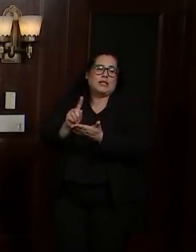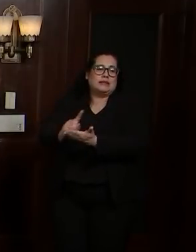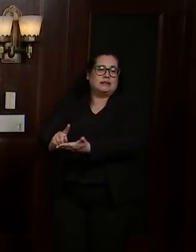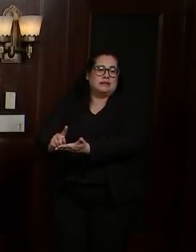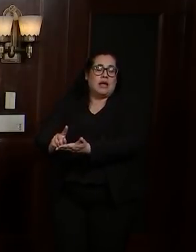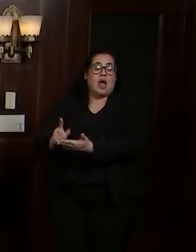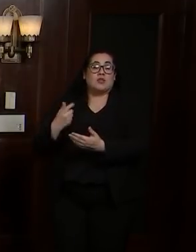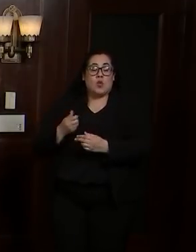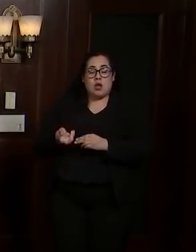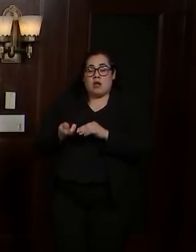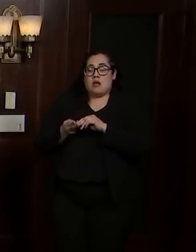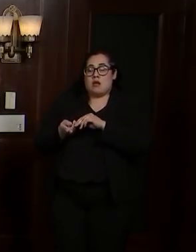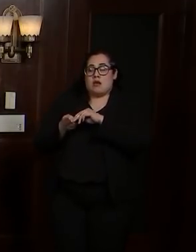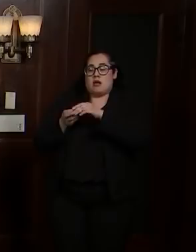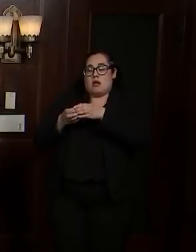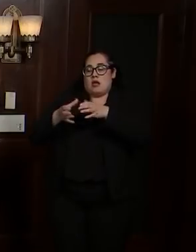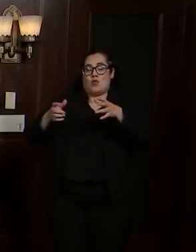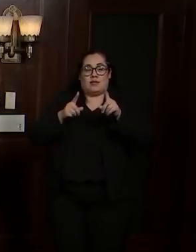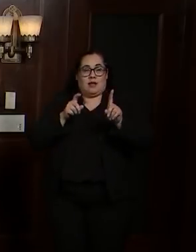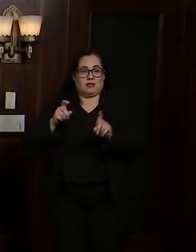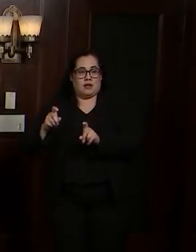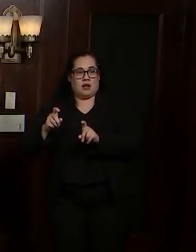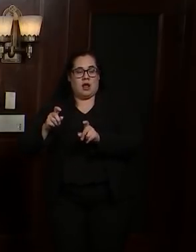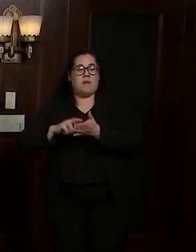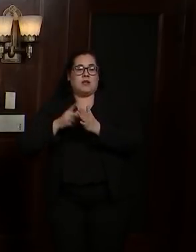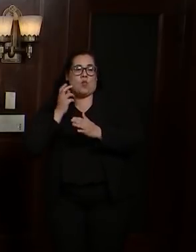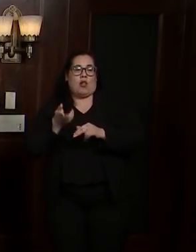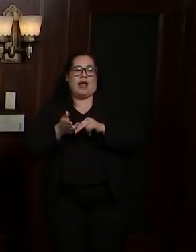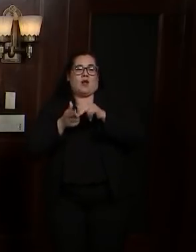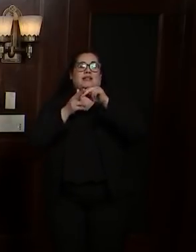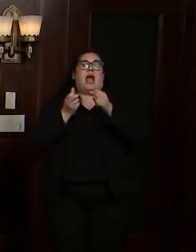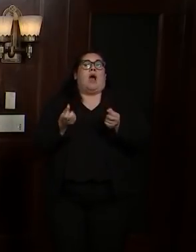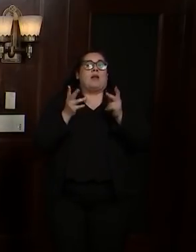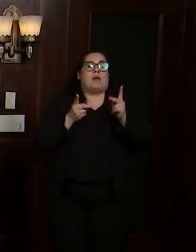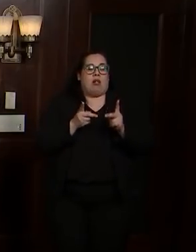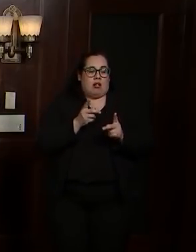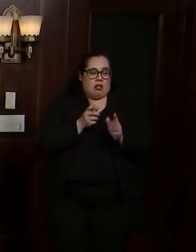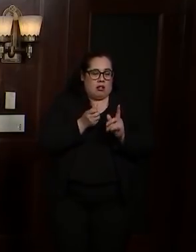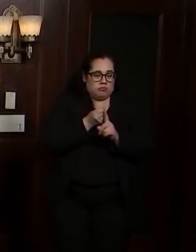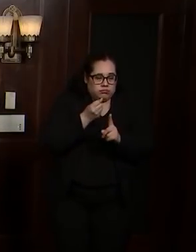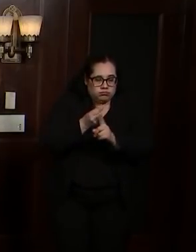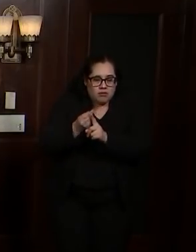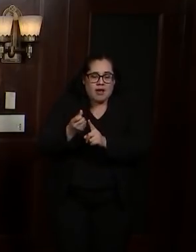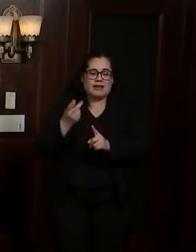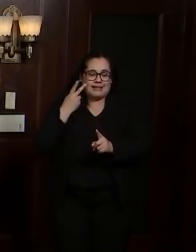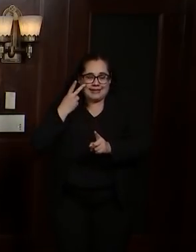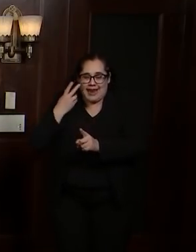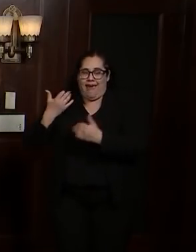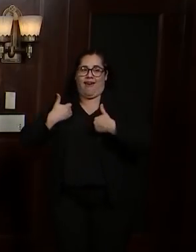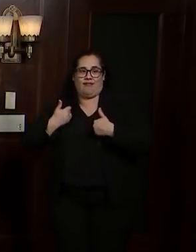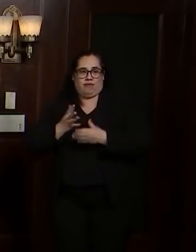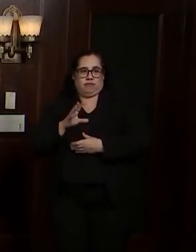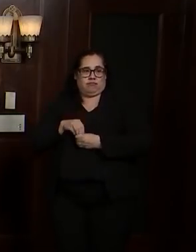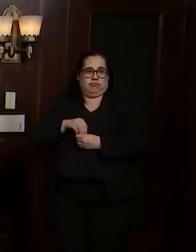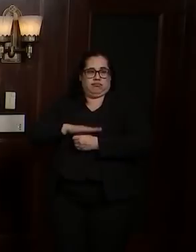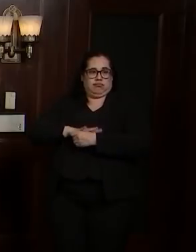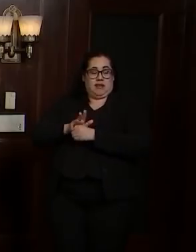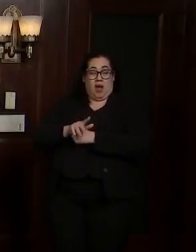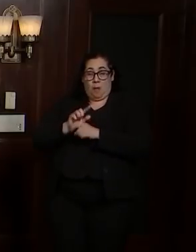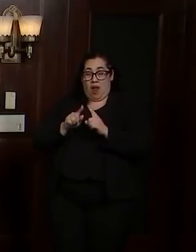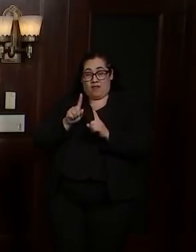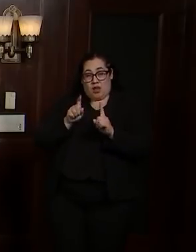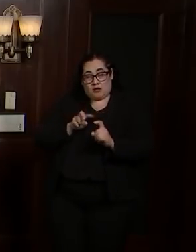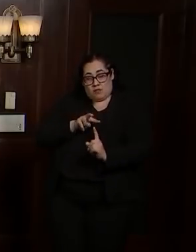we increase testing, we're going to increase the number of positive people. So from a testing aspect alone, if you assume that